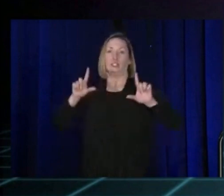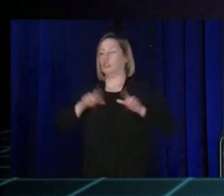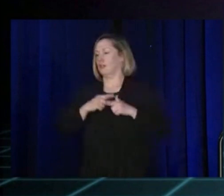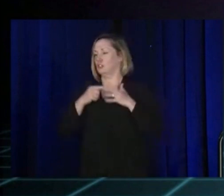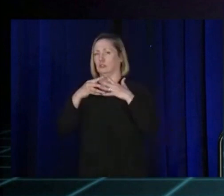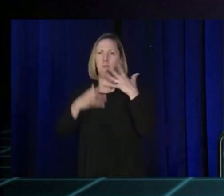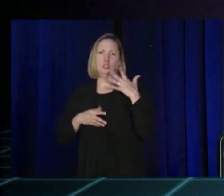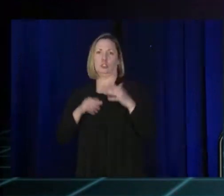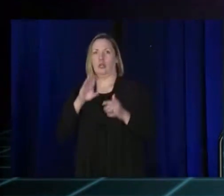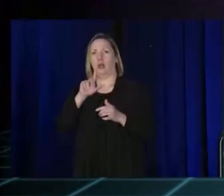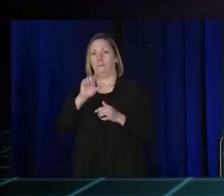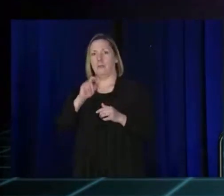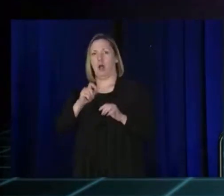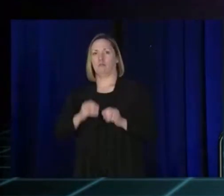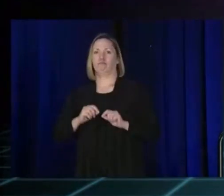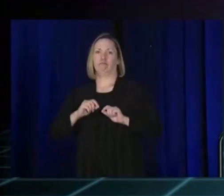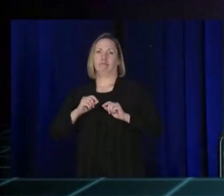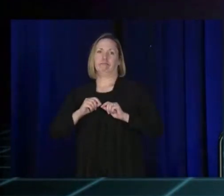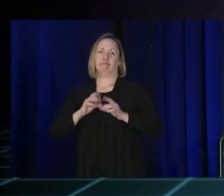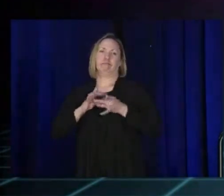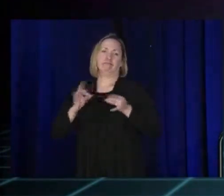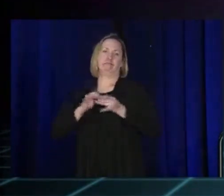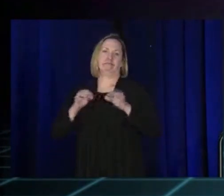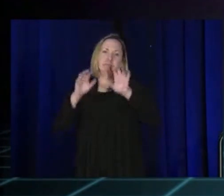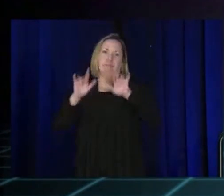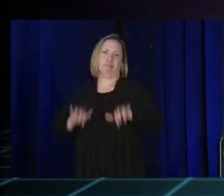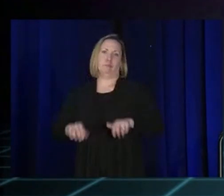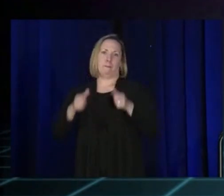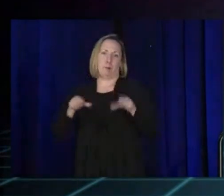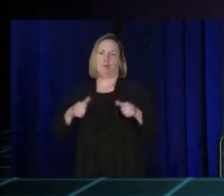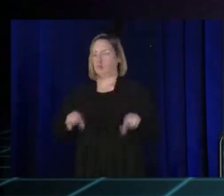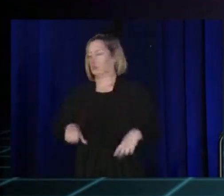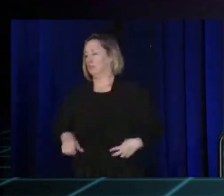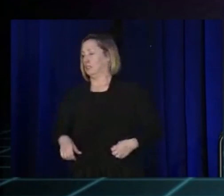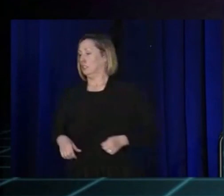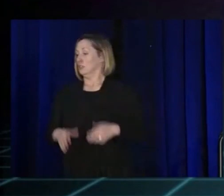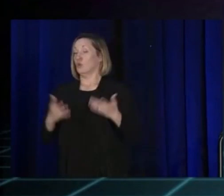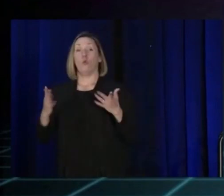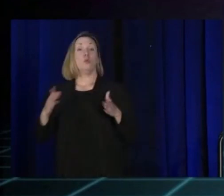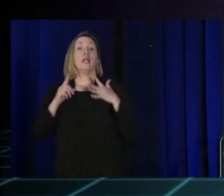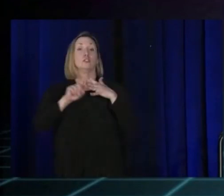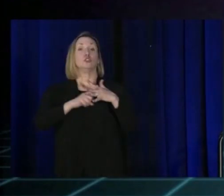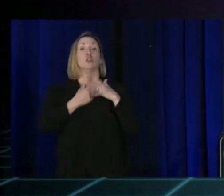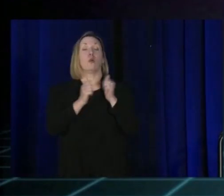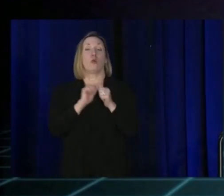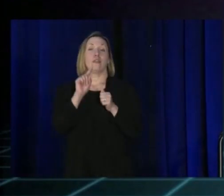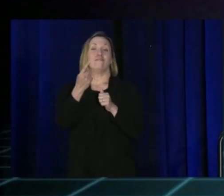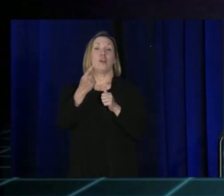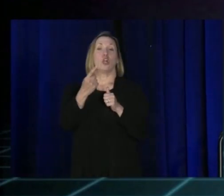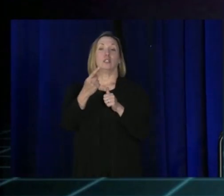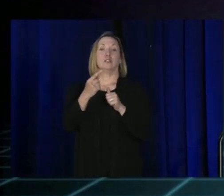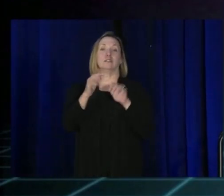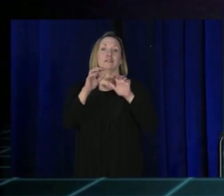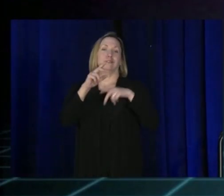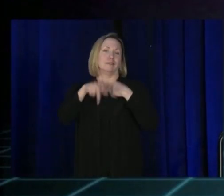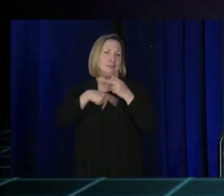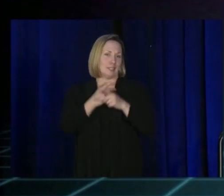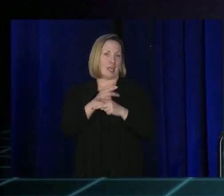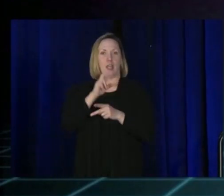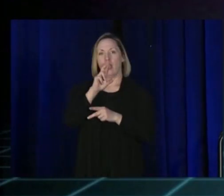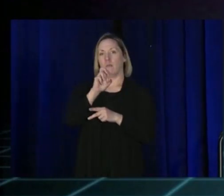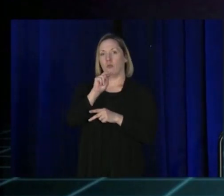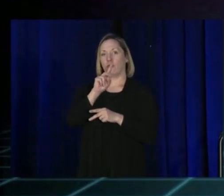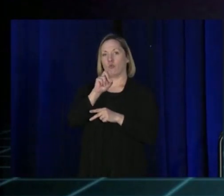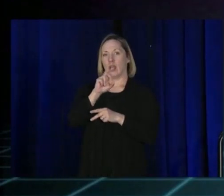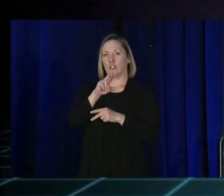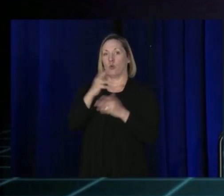blog posts here. All right, so let's start with the first type of rendering, which is client-side